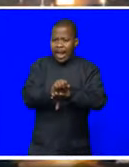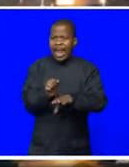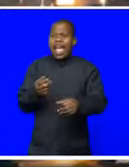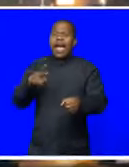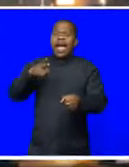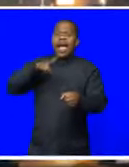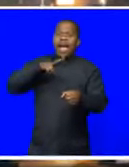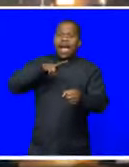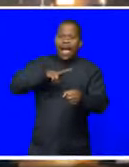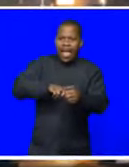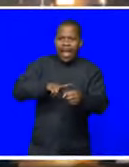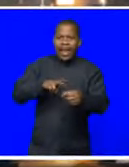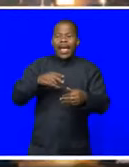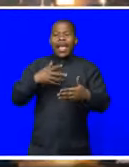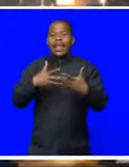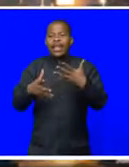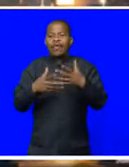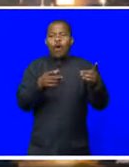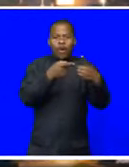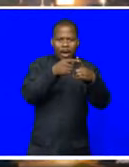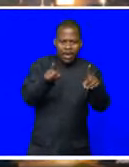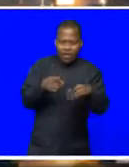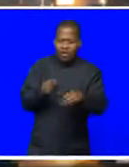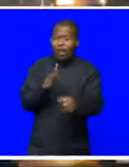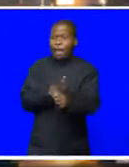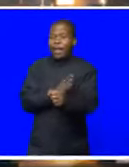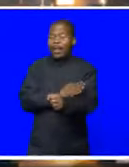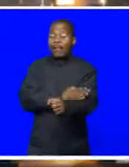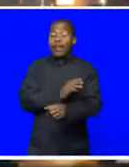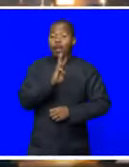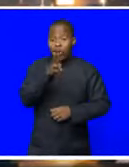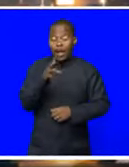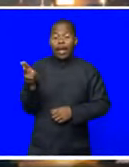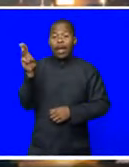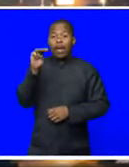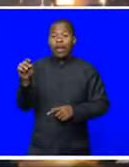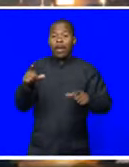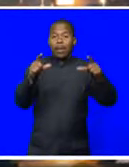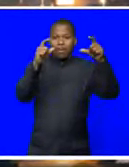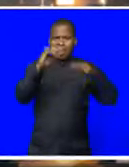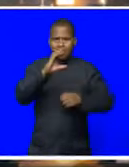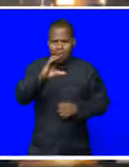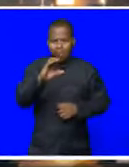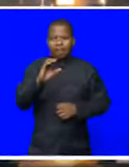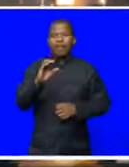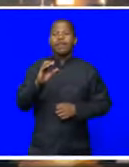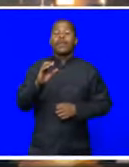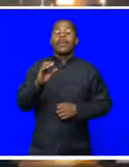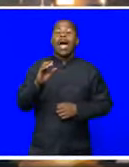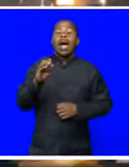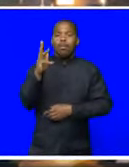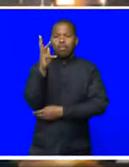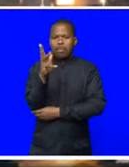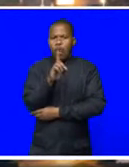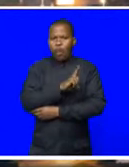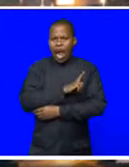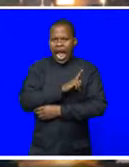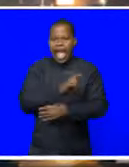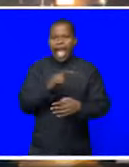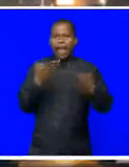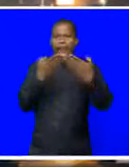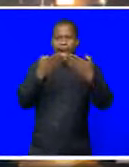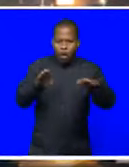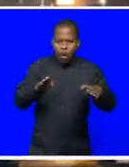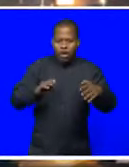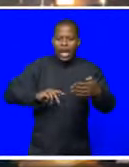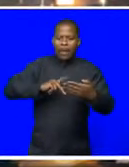be instrumental in achieving its objectives. This was said by the Prime Minister Cleopas Lamine when launching the two Parliament tools at Sibayeni Lodge